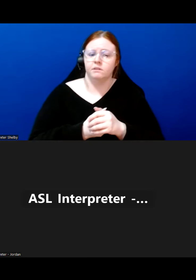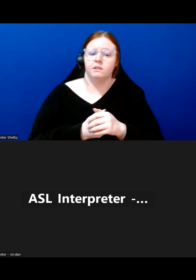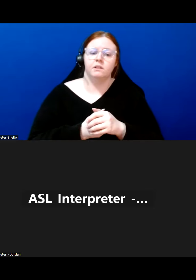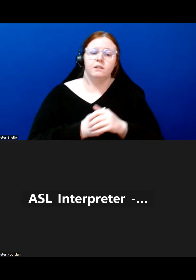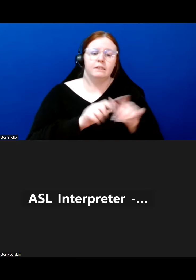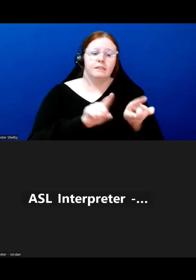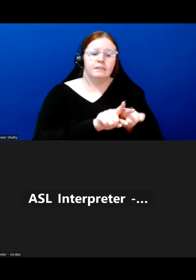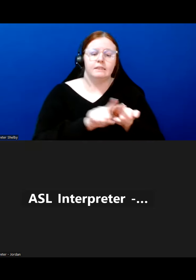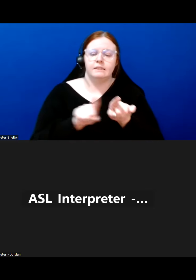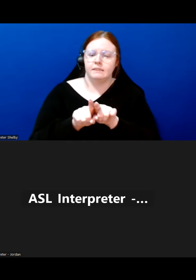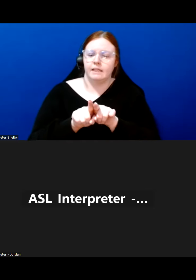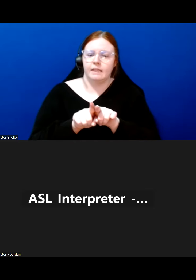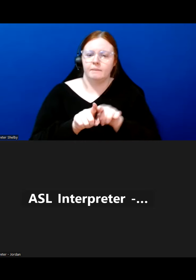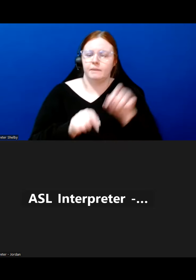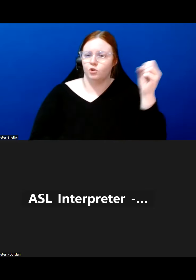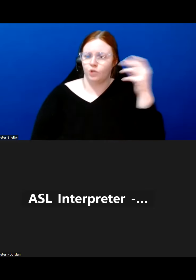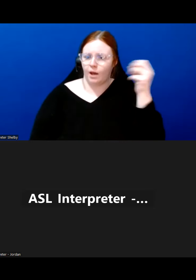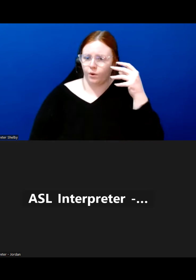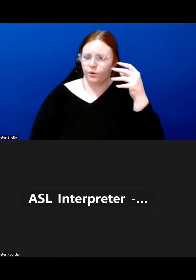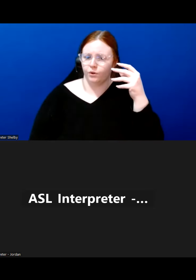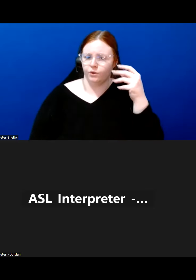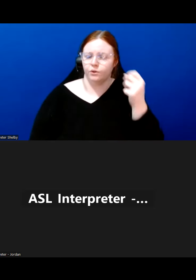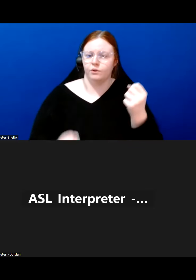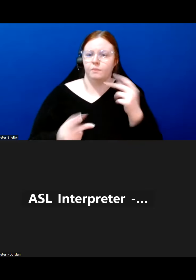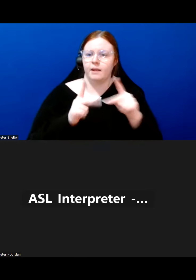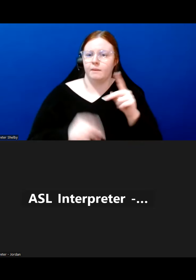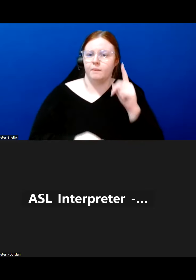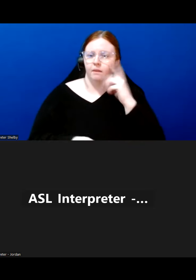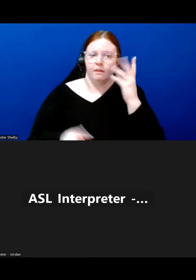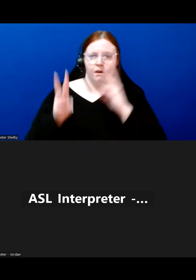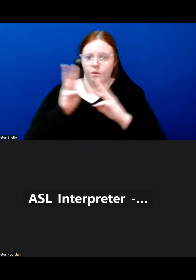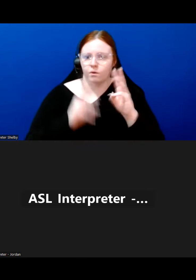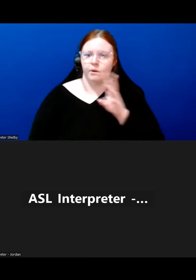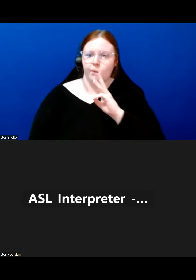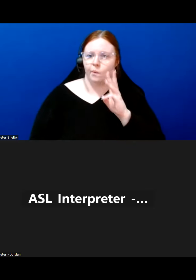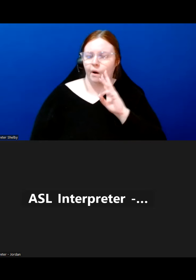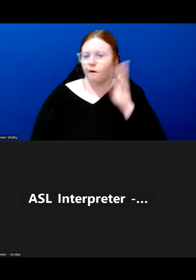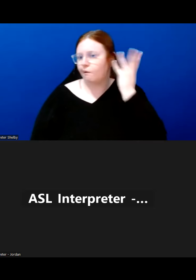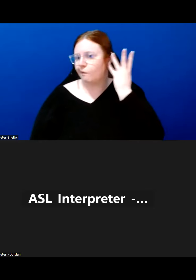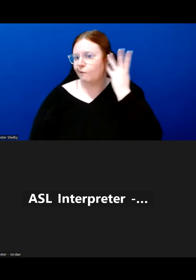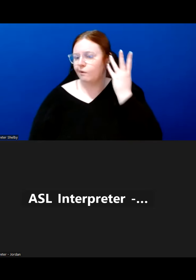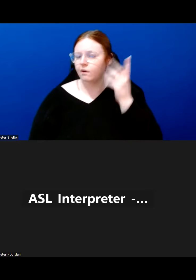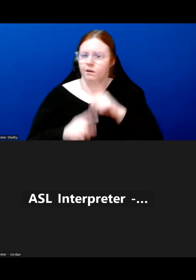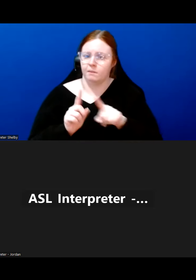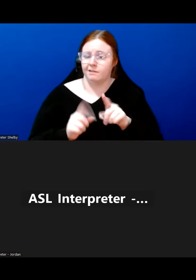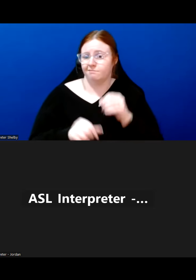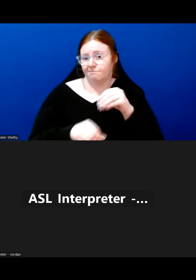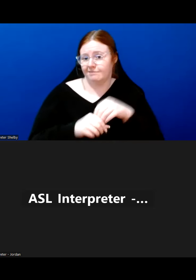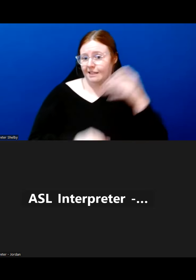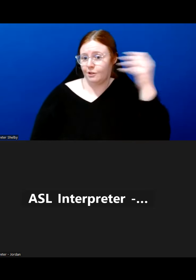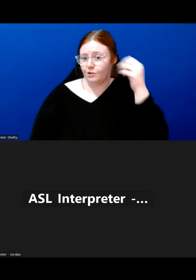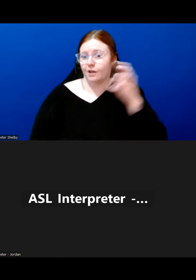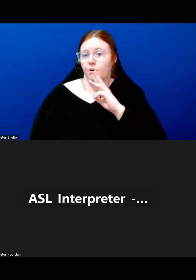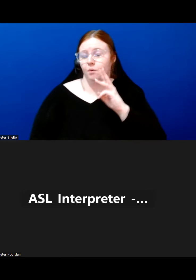in the shower, a lot of people are worried about, getting water in their ears, but flushing your ears in the shower and directing the